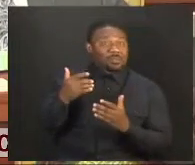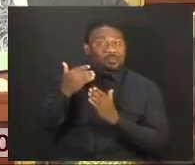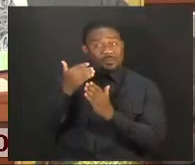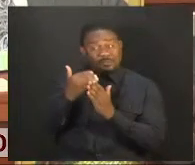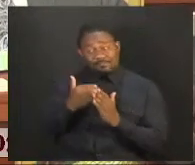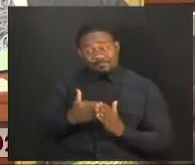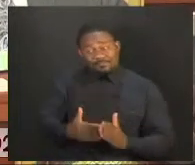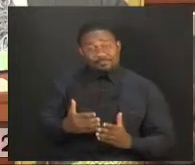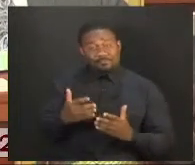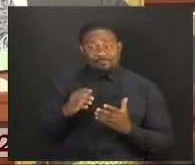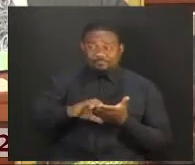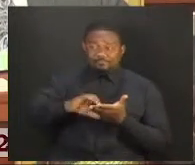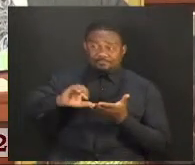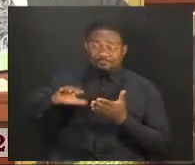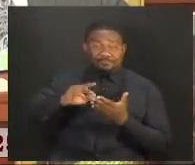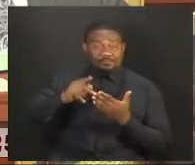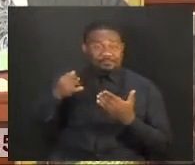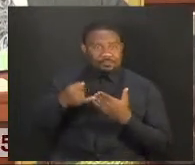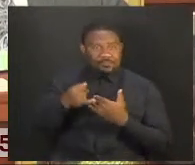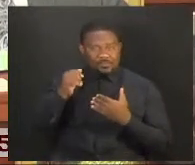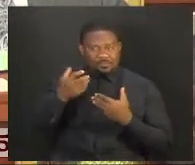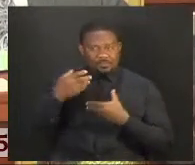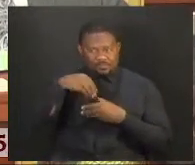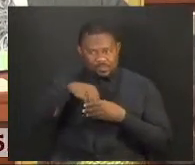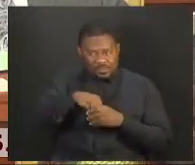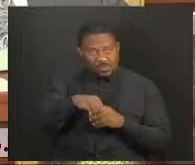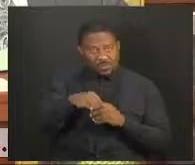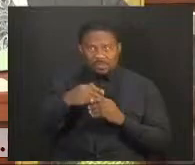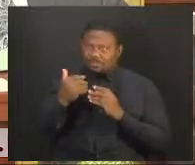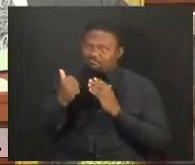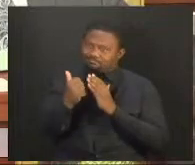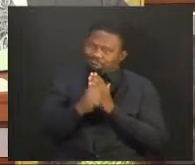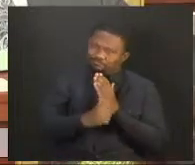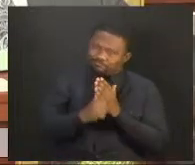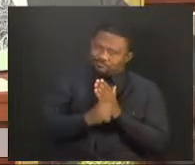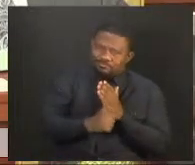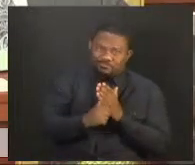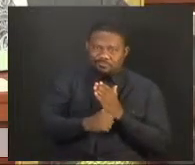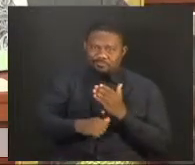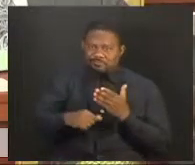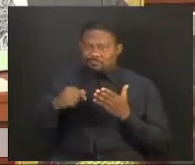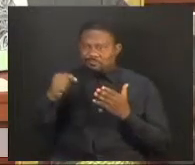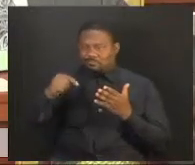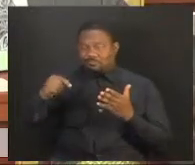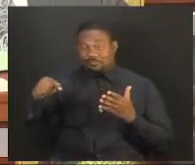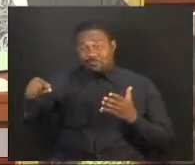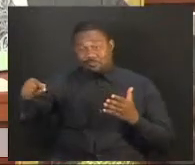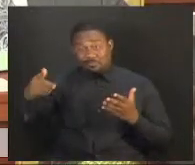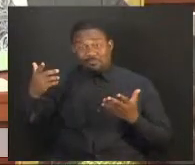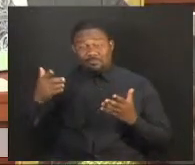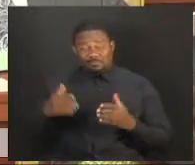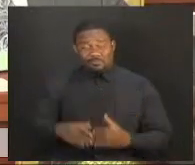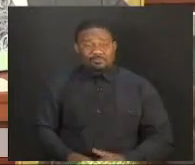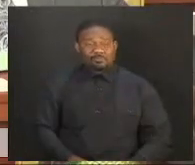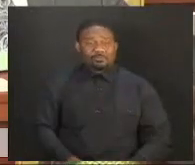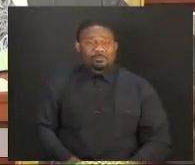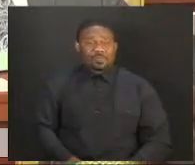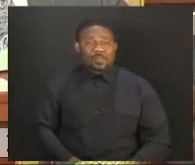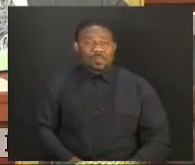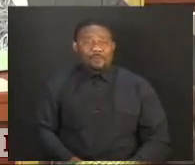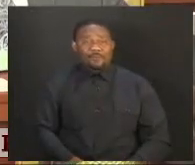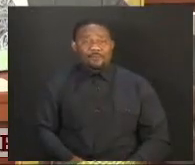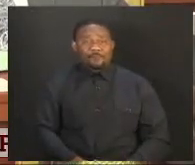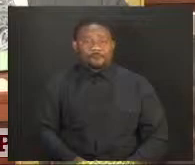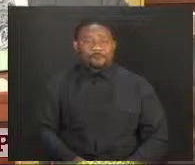could include in every brochure, ... So that, I think, should be the rendition. Lastly, Mr. Speaker,